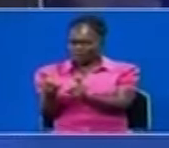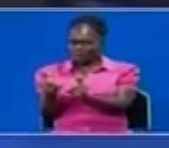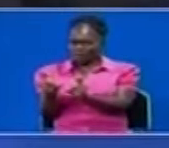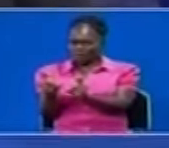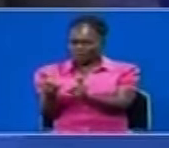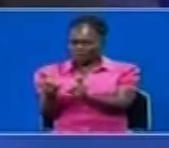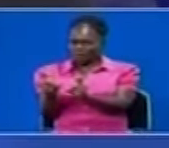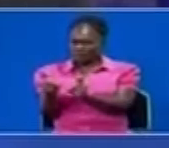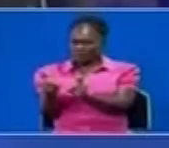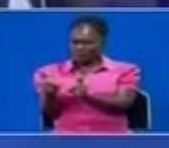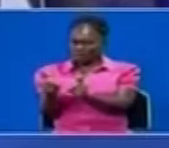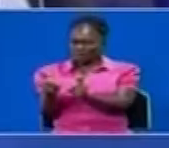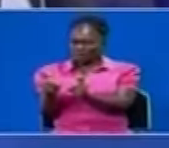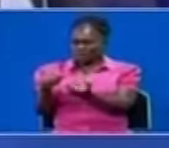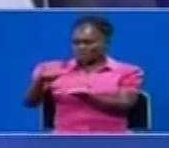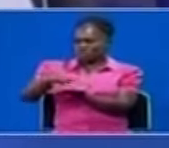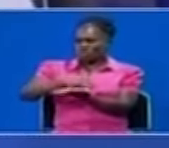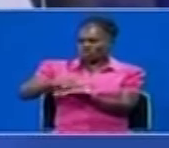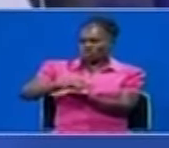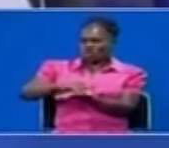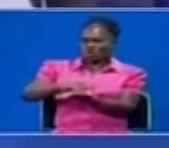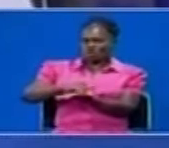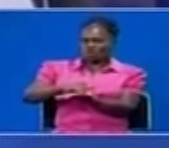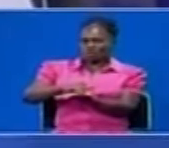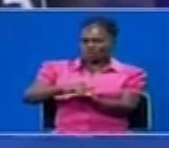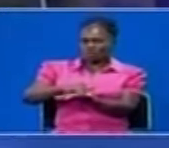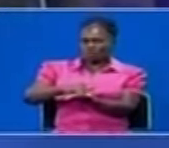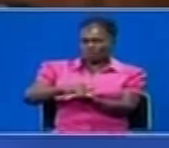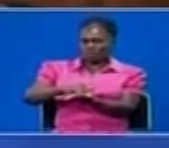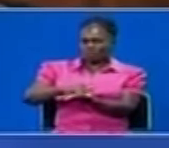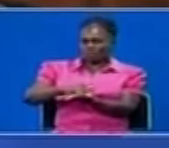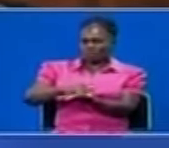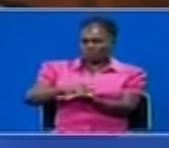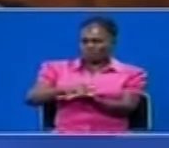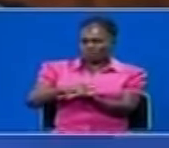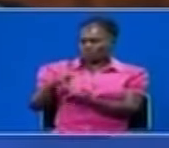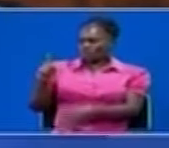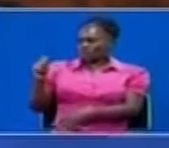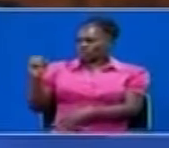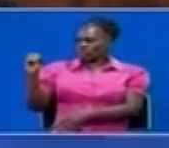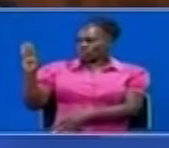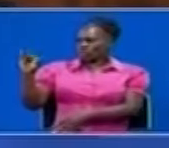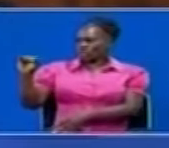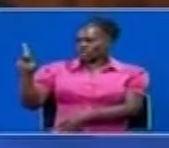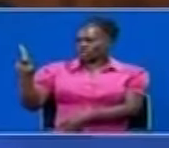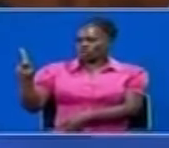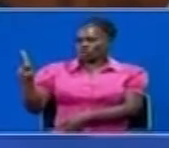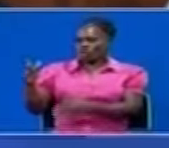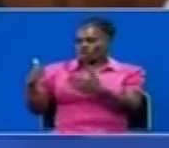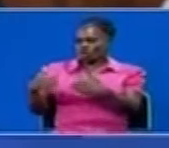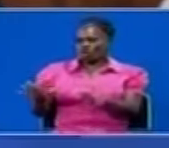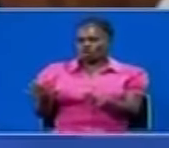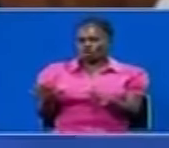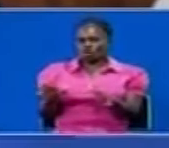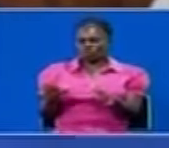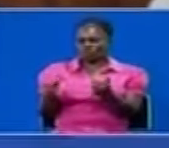Federal Reserve Bank of New York. Guy, anyway. Tobiko's perceived loosened grip around the